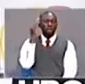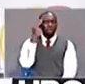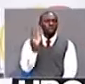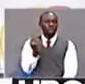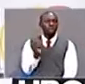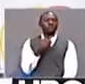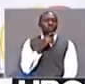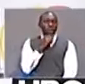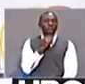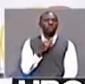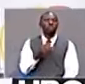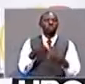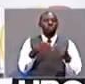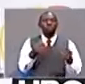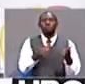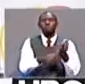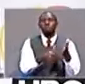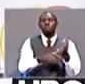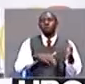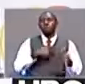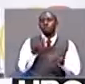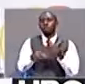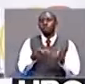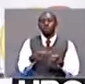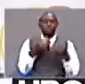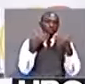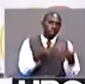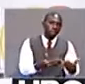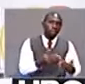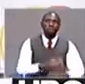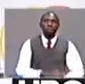solving a problem of our people. Thank you.